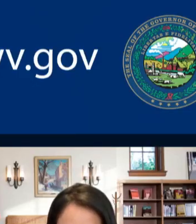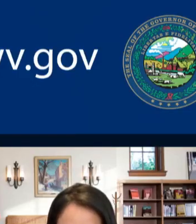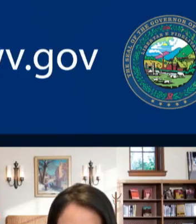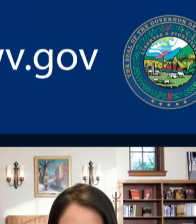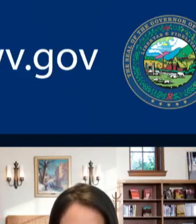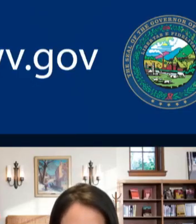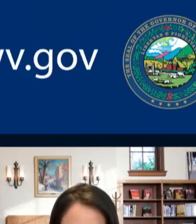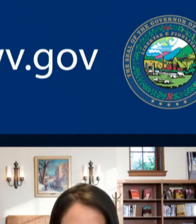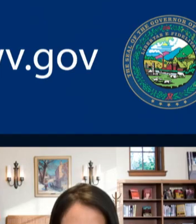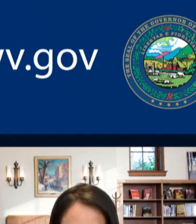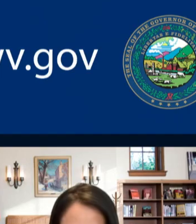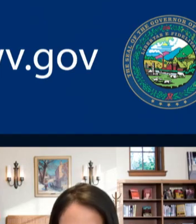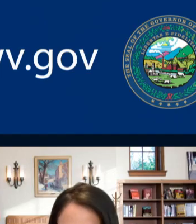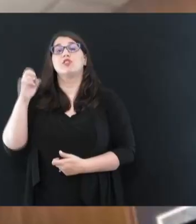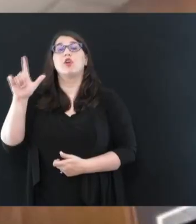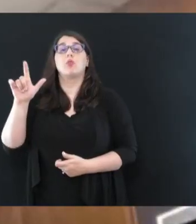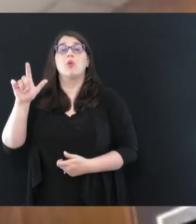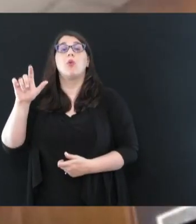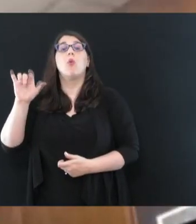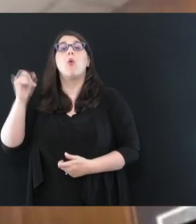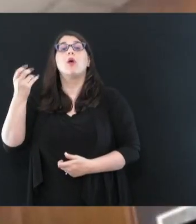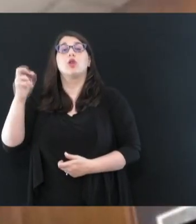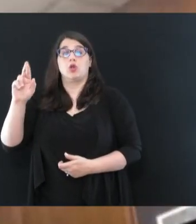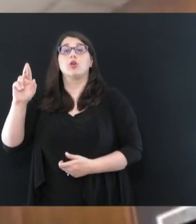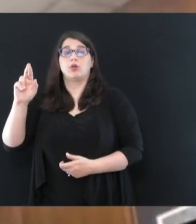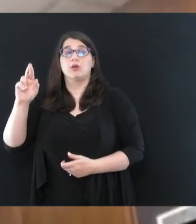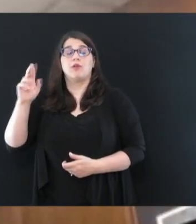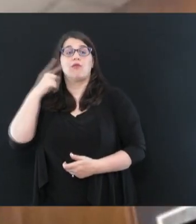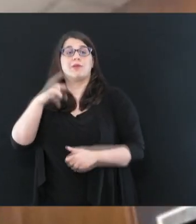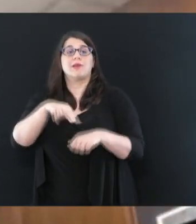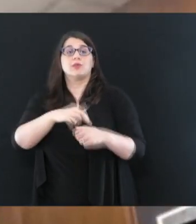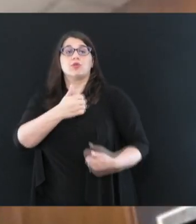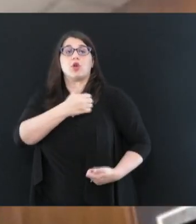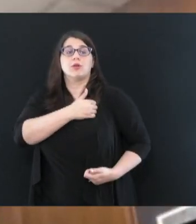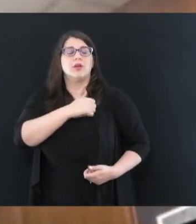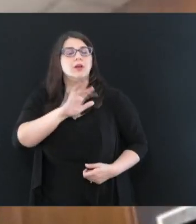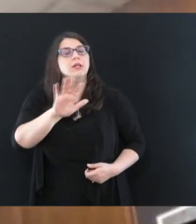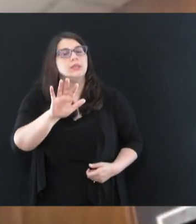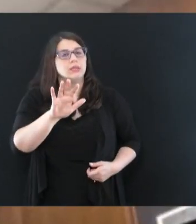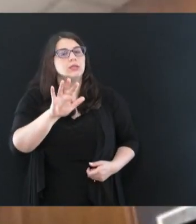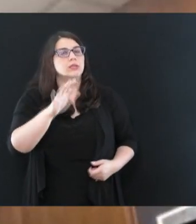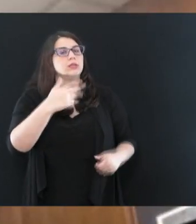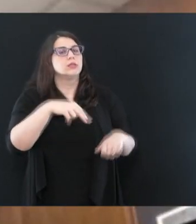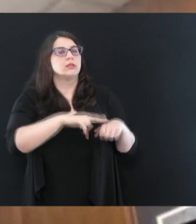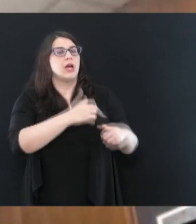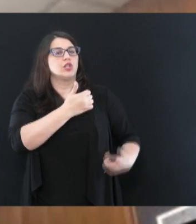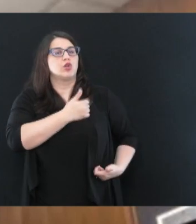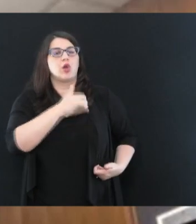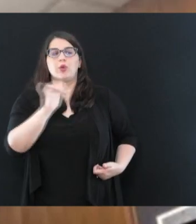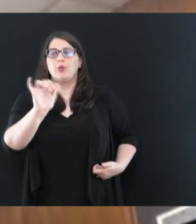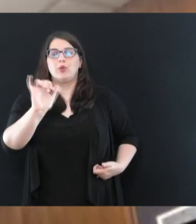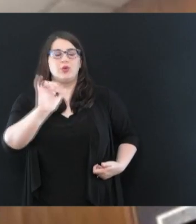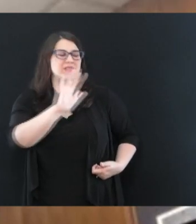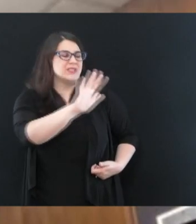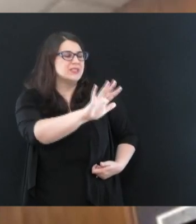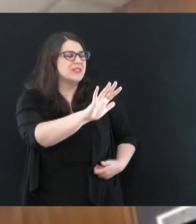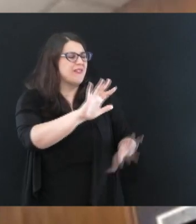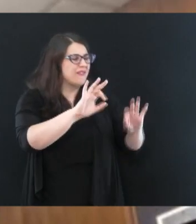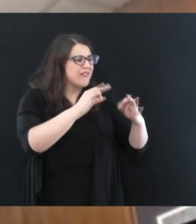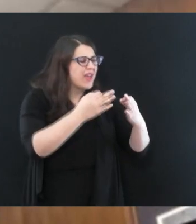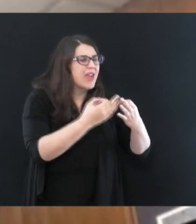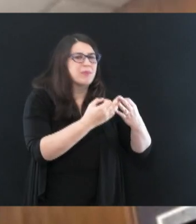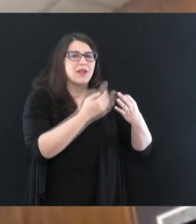Guard. Good afternoon. On behalf of the National Guard, we'd also like to extend our condolences to the family of